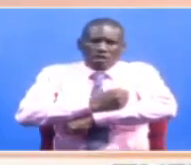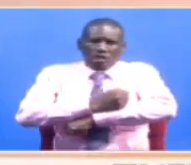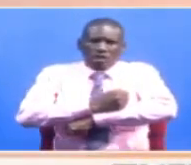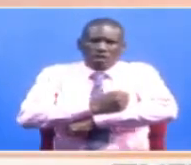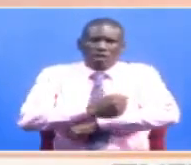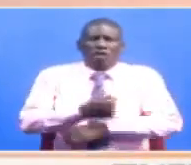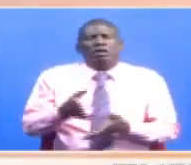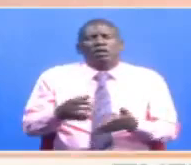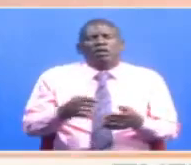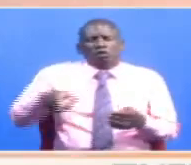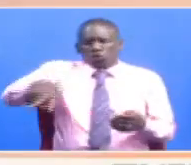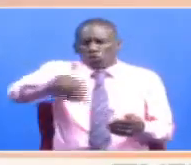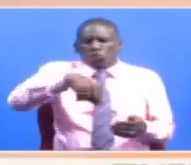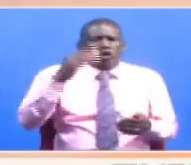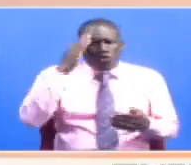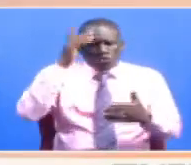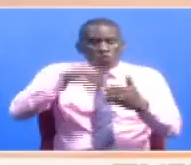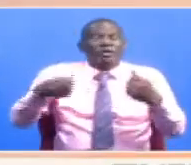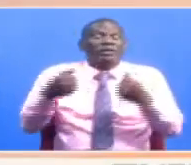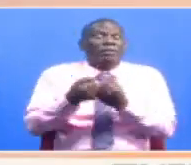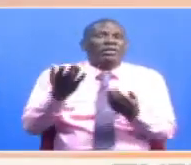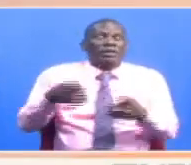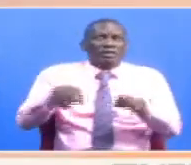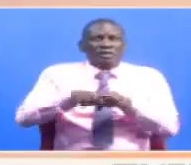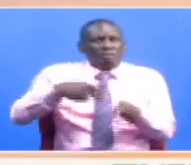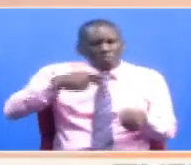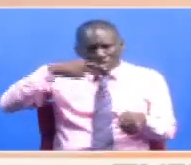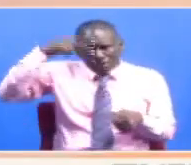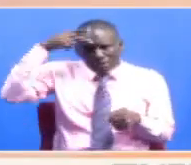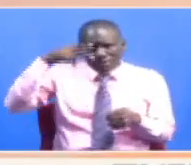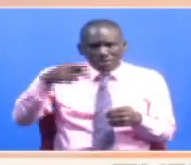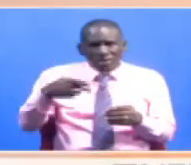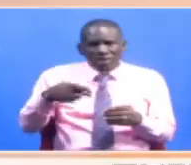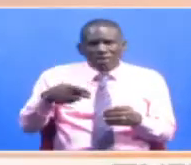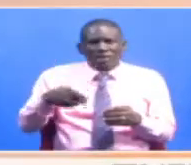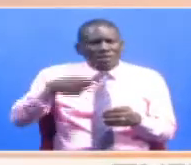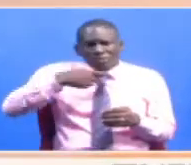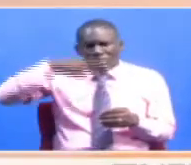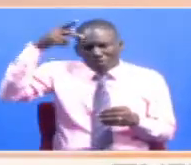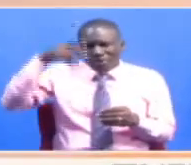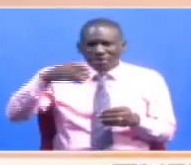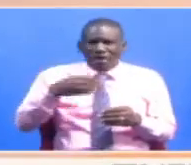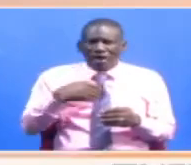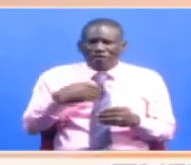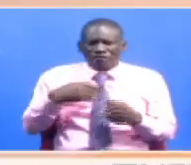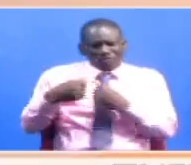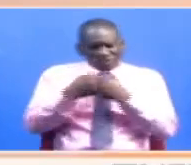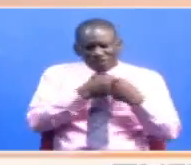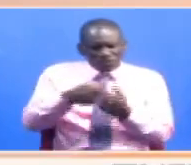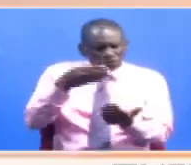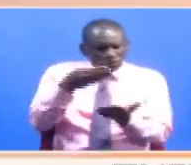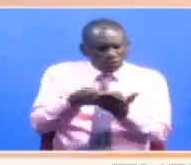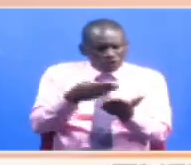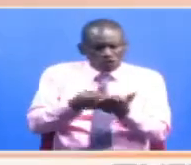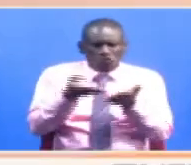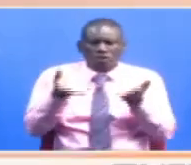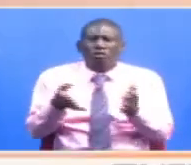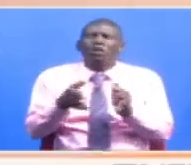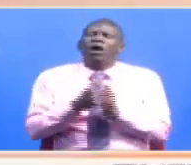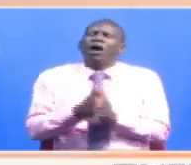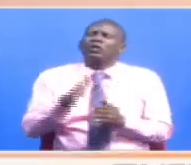Yeah, because we know what is happening. Even the parents are undergoing difficult financial challenges,